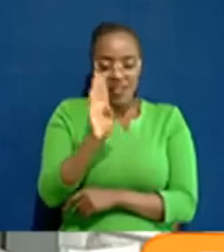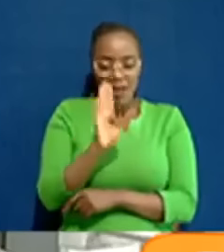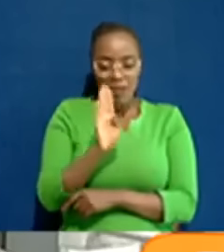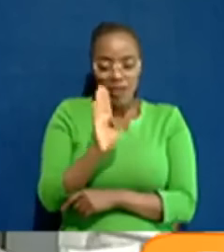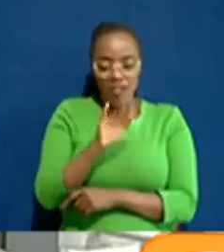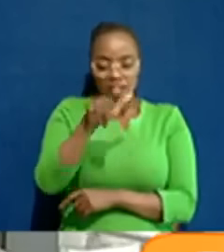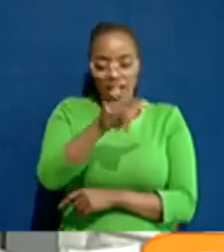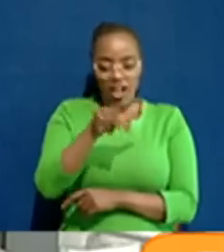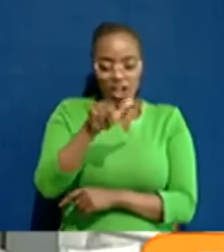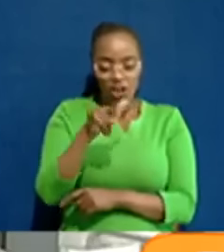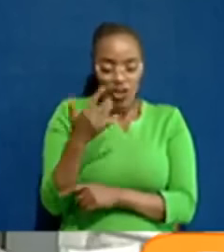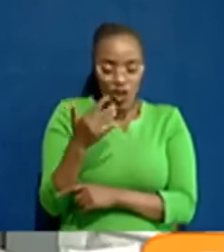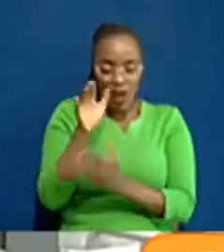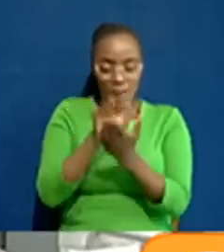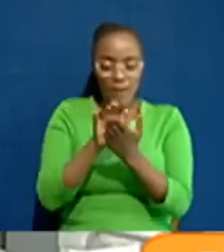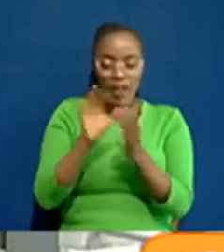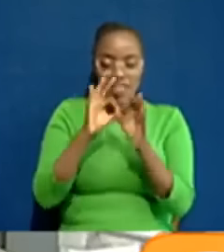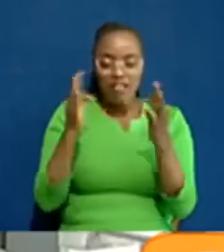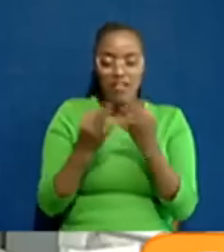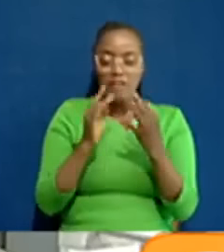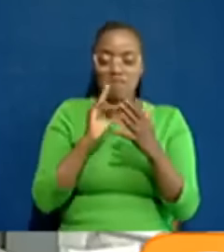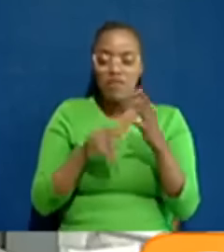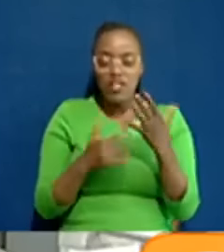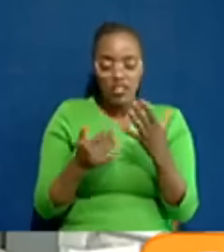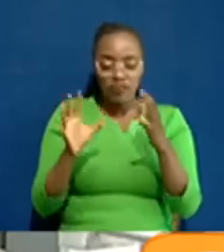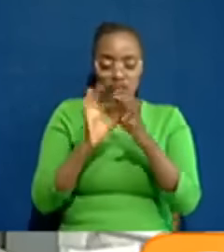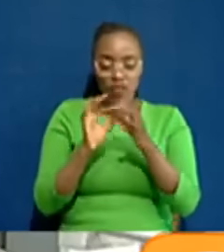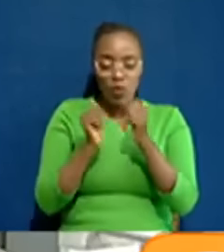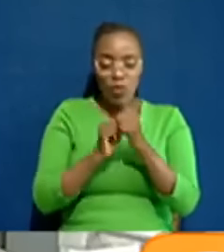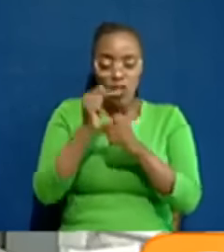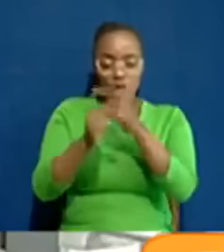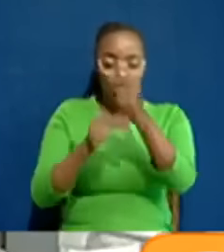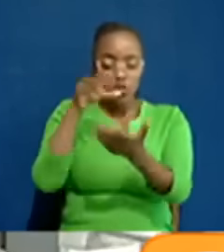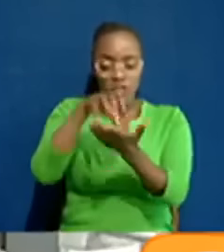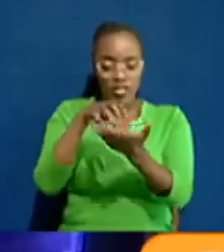local bank. The family attributes their ordeal to the ongoing case.